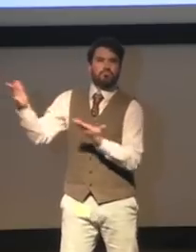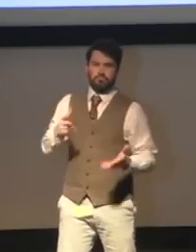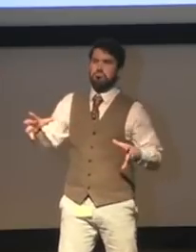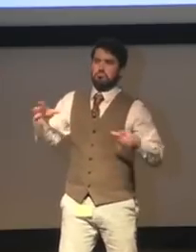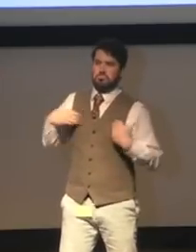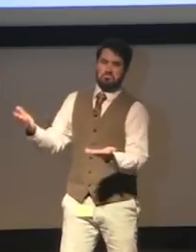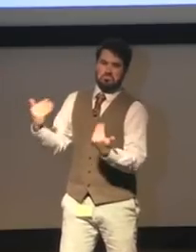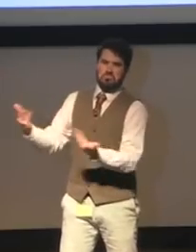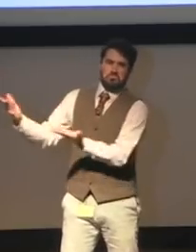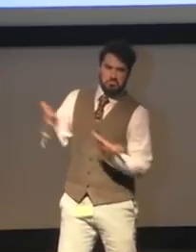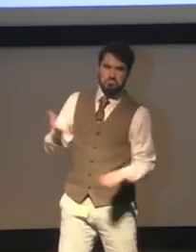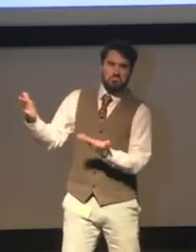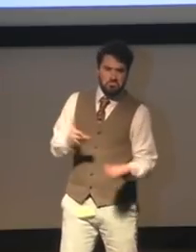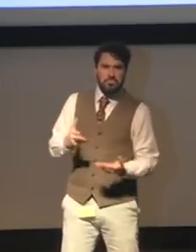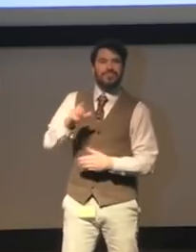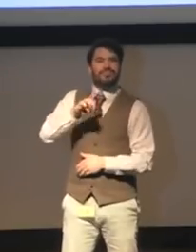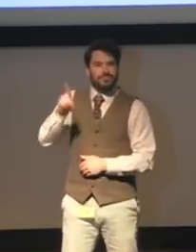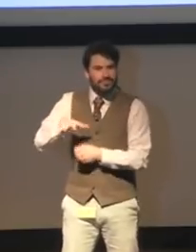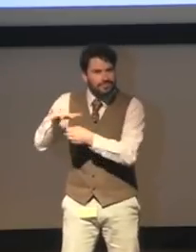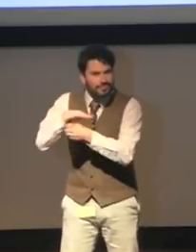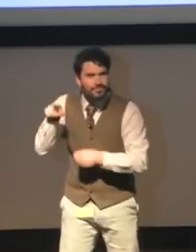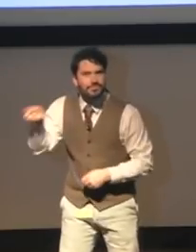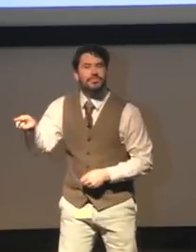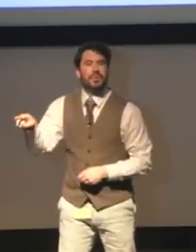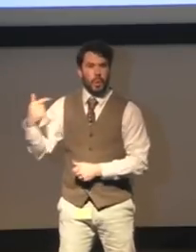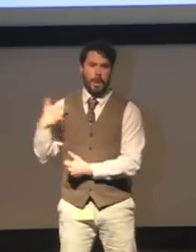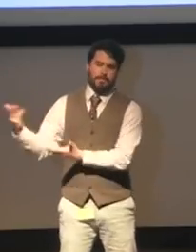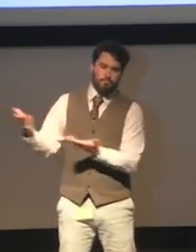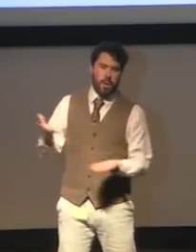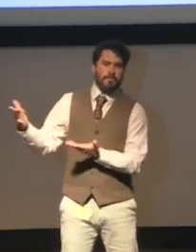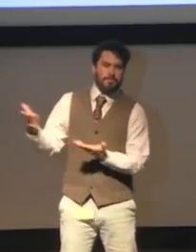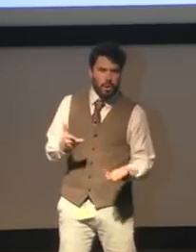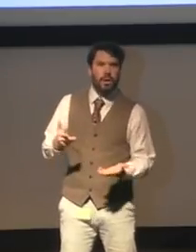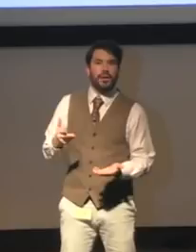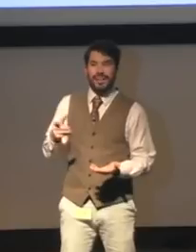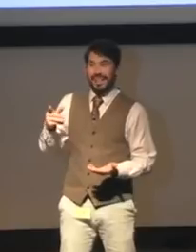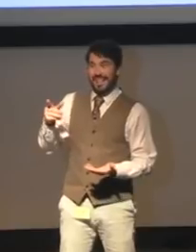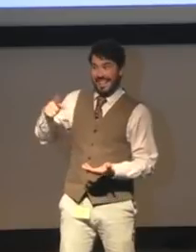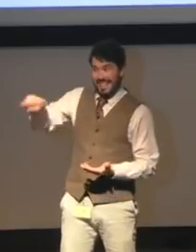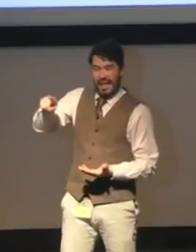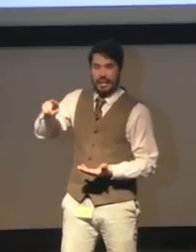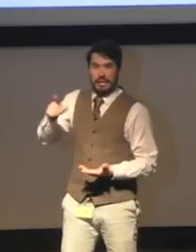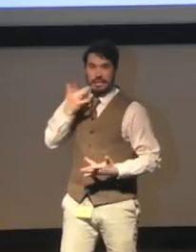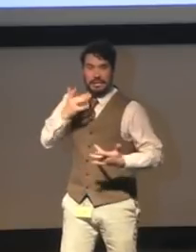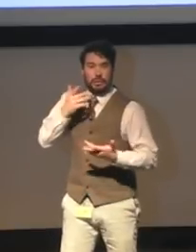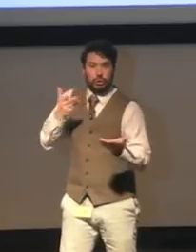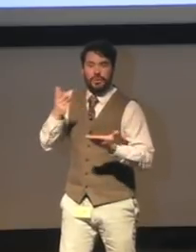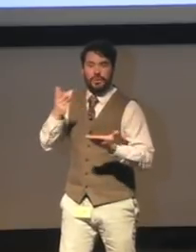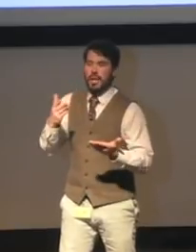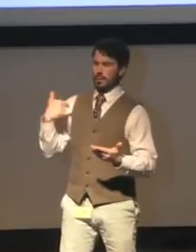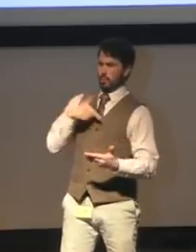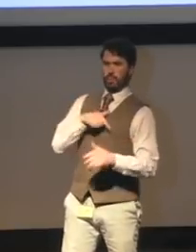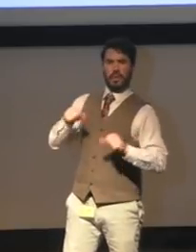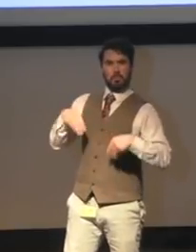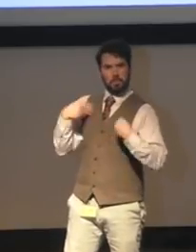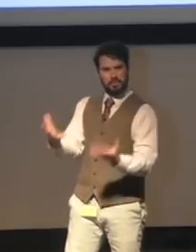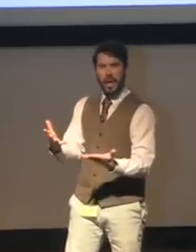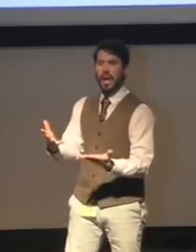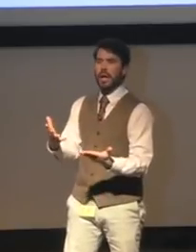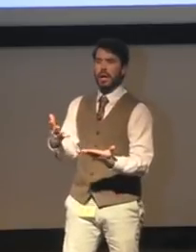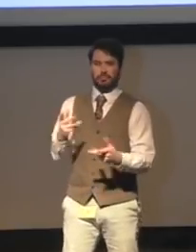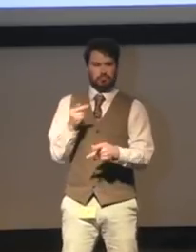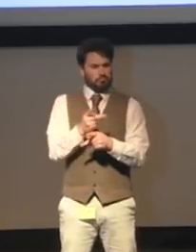area and in other parts of Southeast Michigan, so that we would be able to provide the services that we offer to patients in our region.